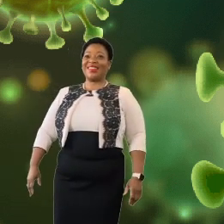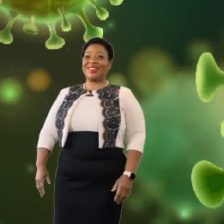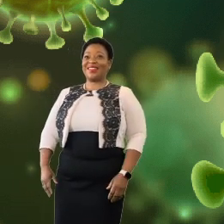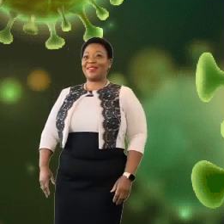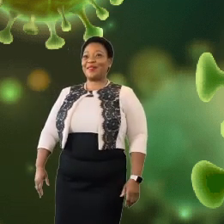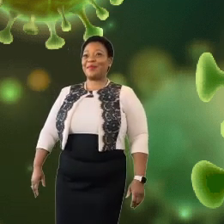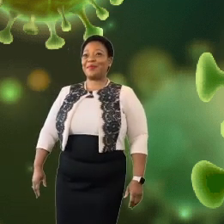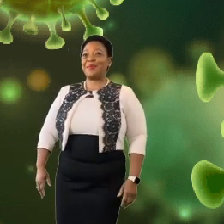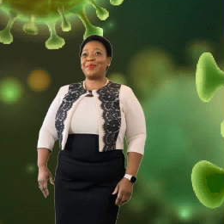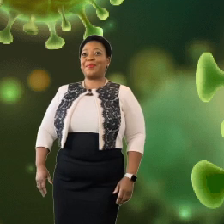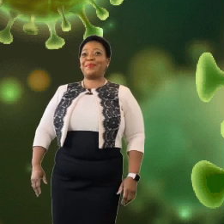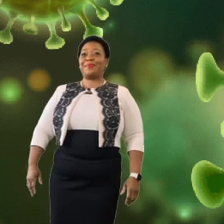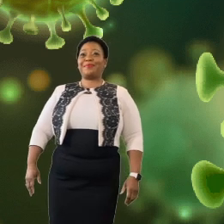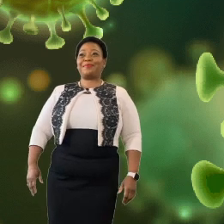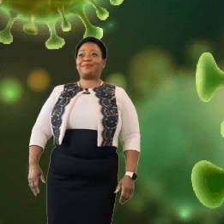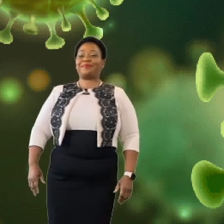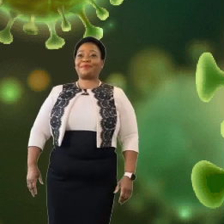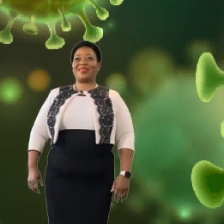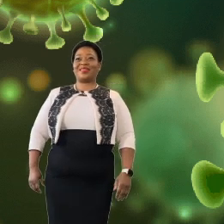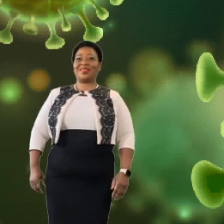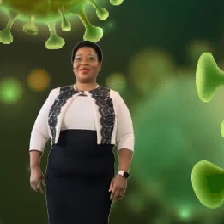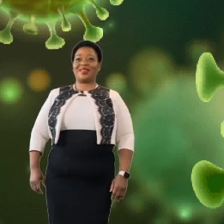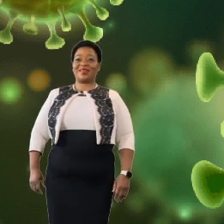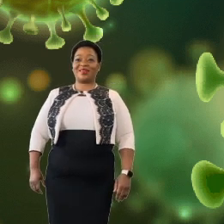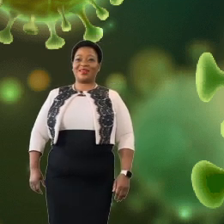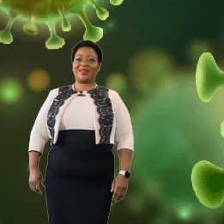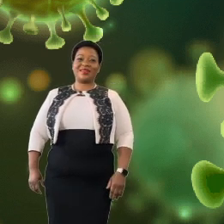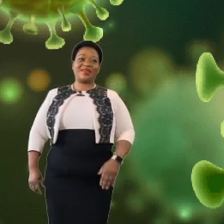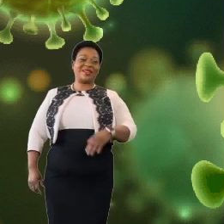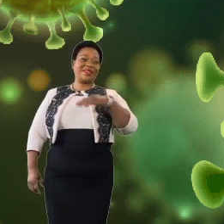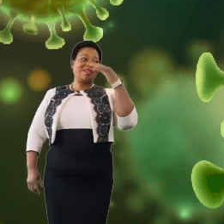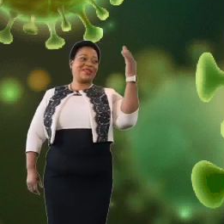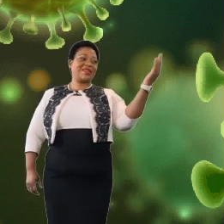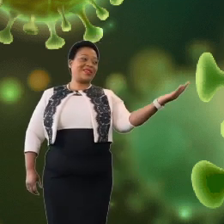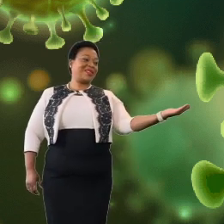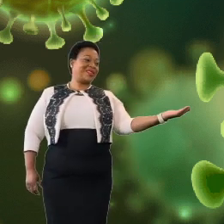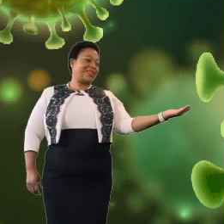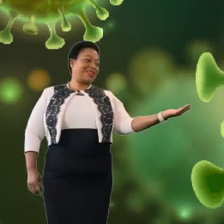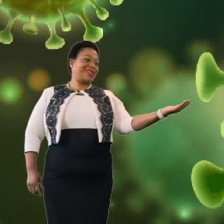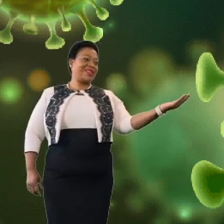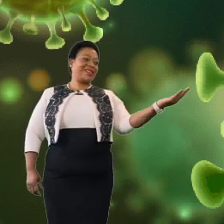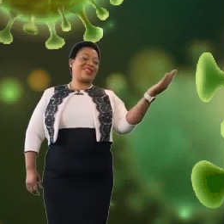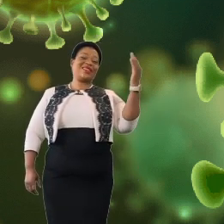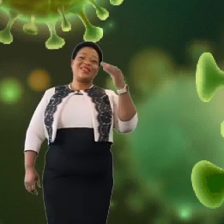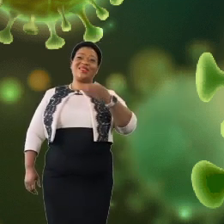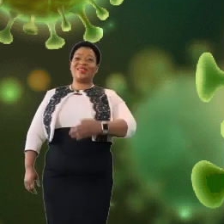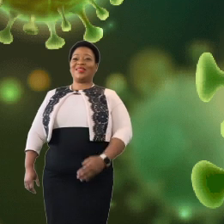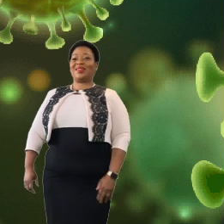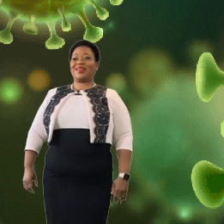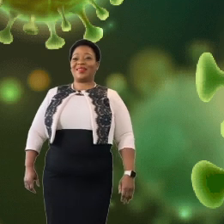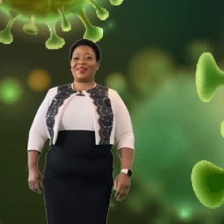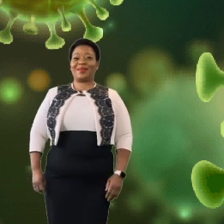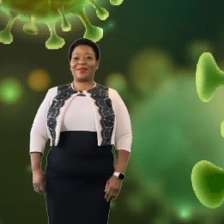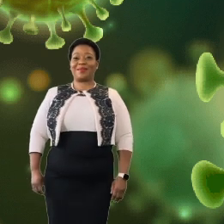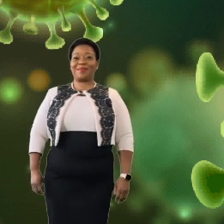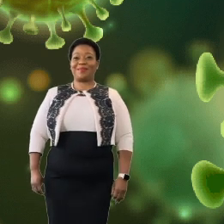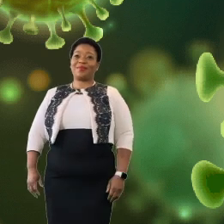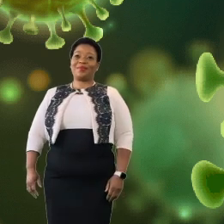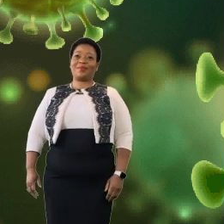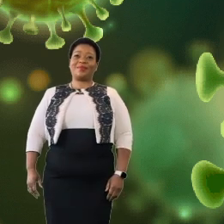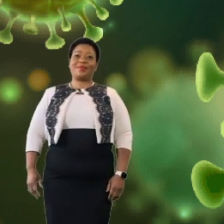online. And we're going to have a sort of a call center where people can phone in and say, this is the dilemma that